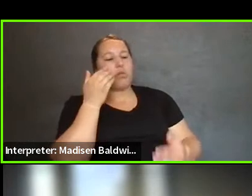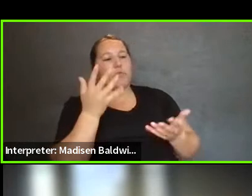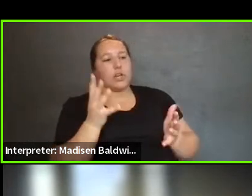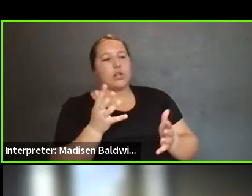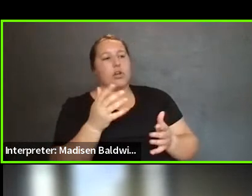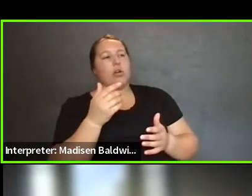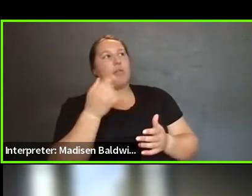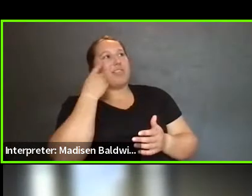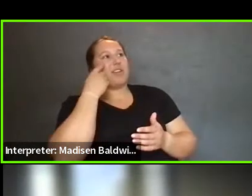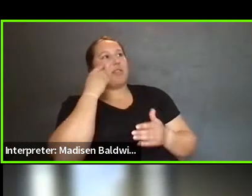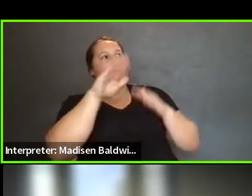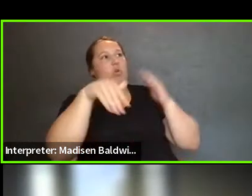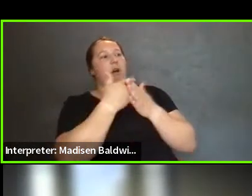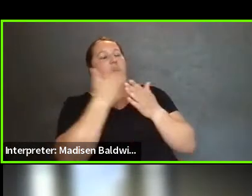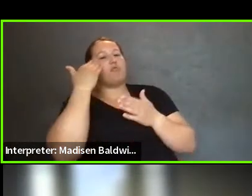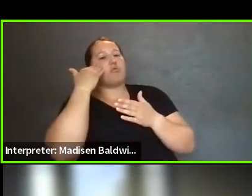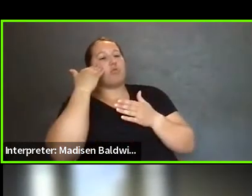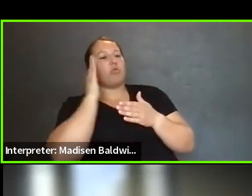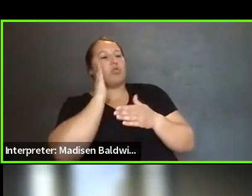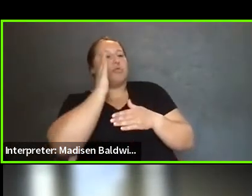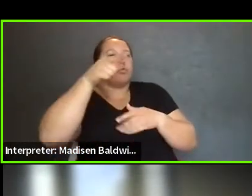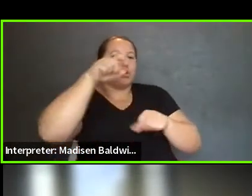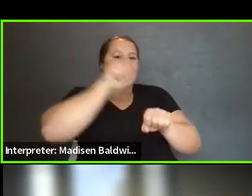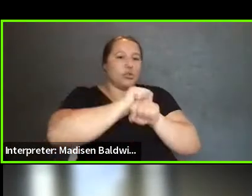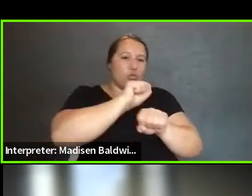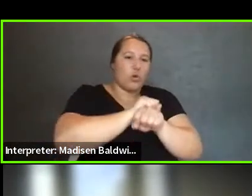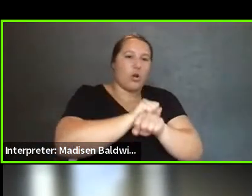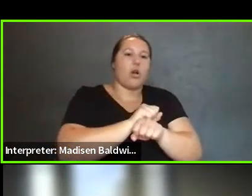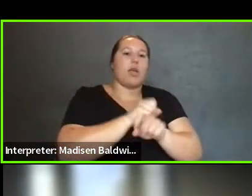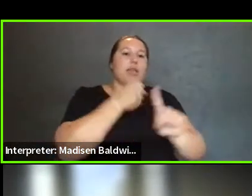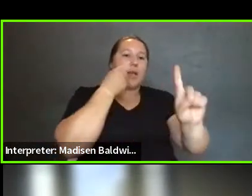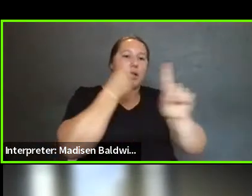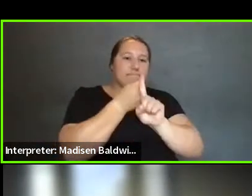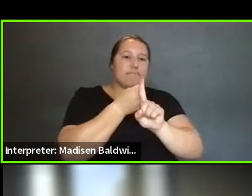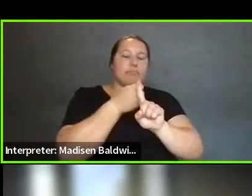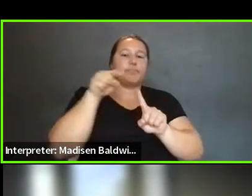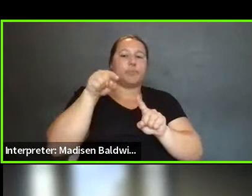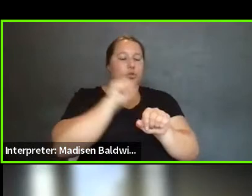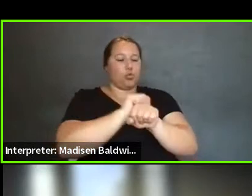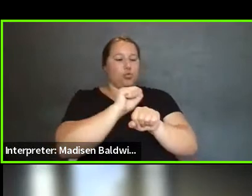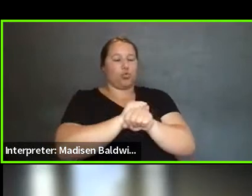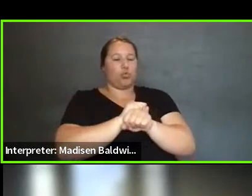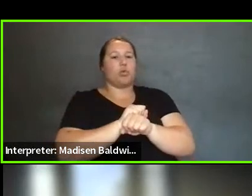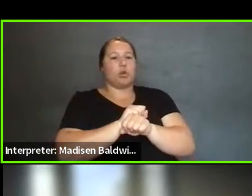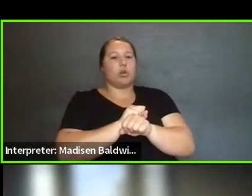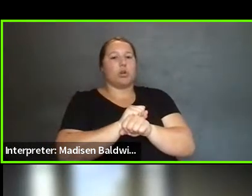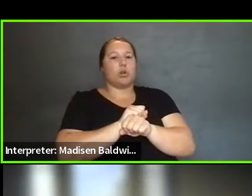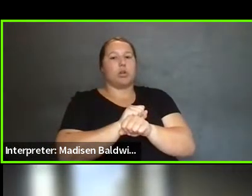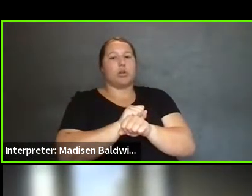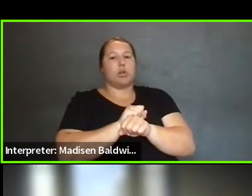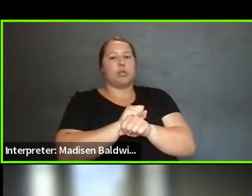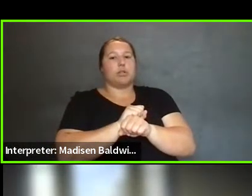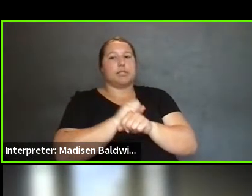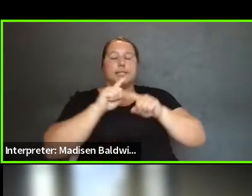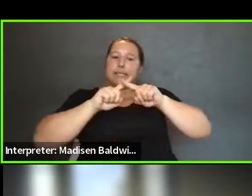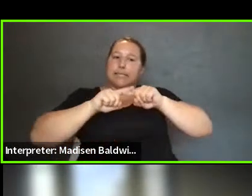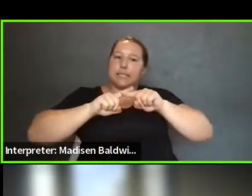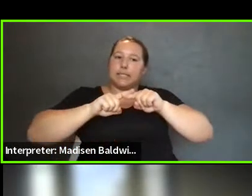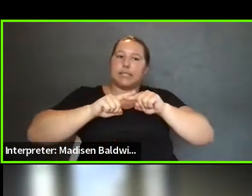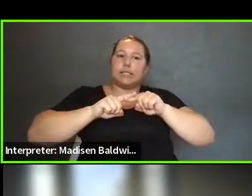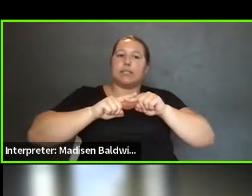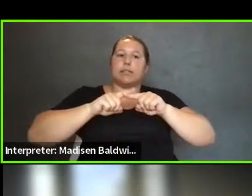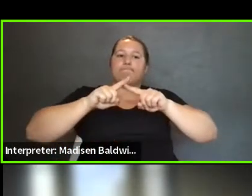we all know the future of this work and the effectiveness of this work really all does hinge upon the way we're able to work